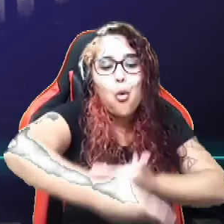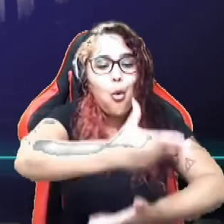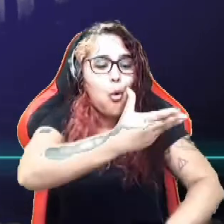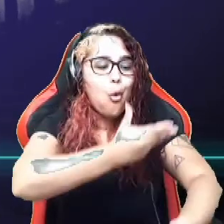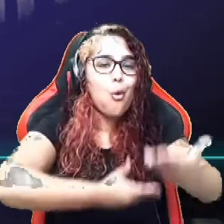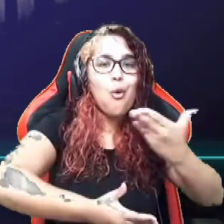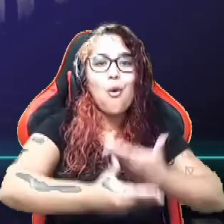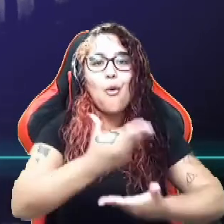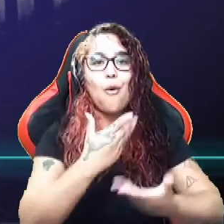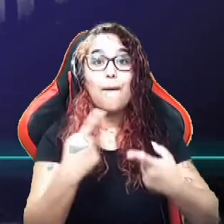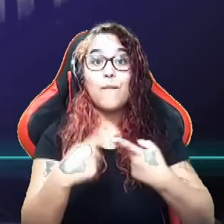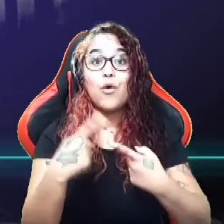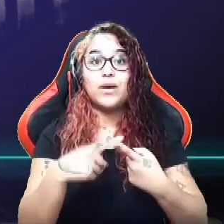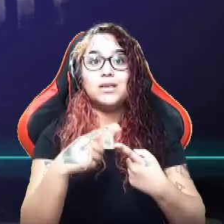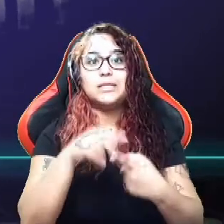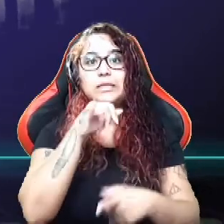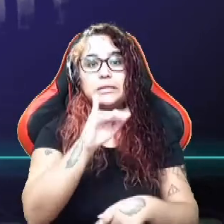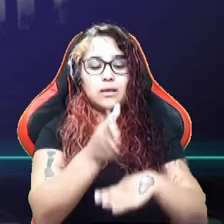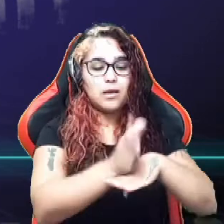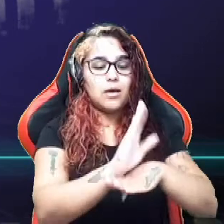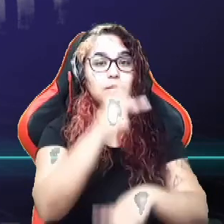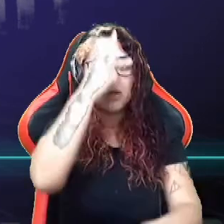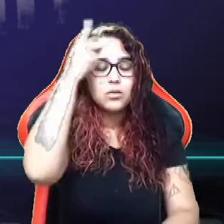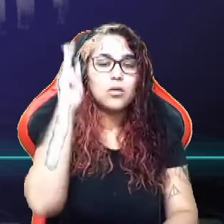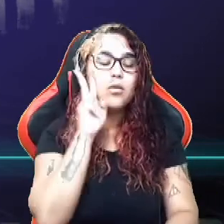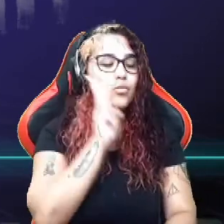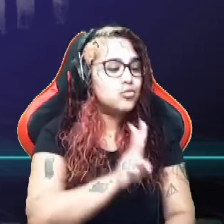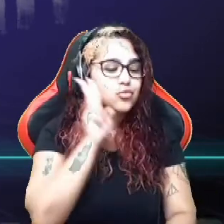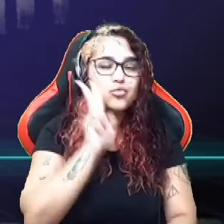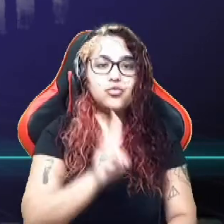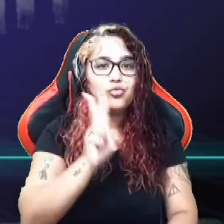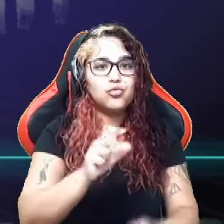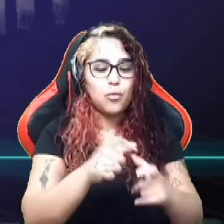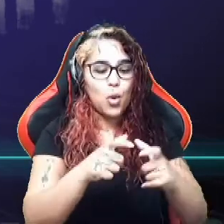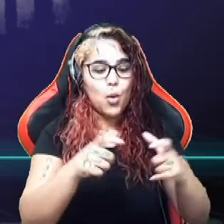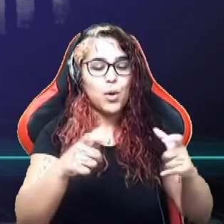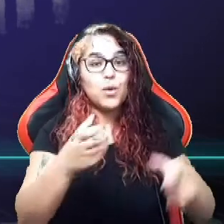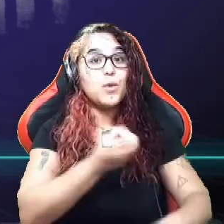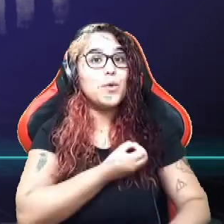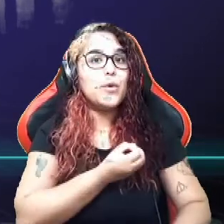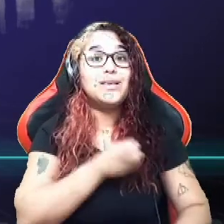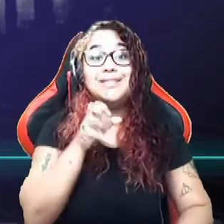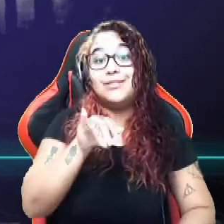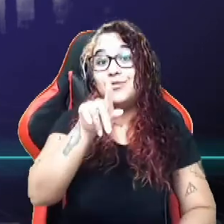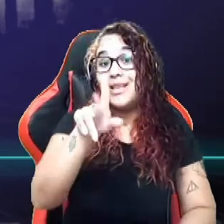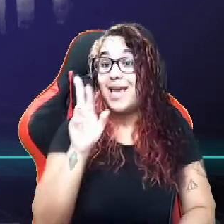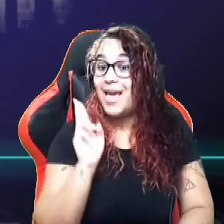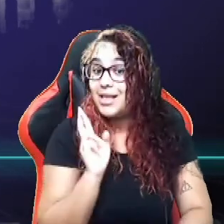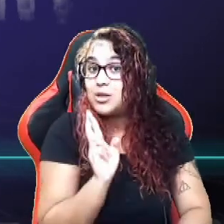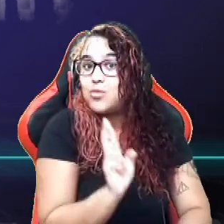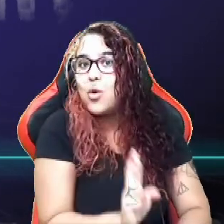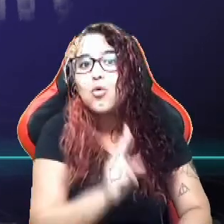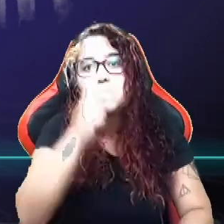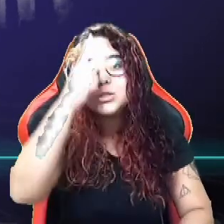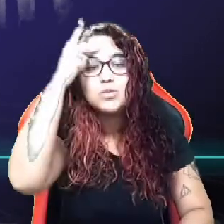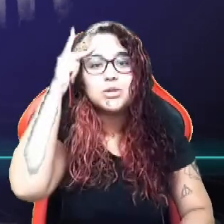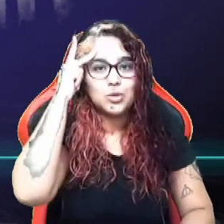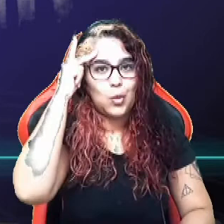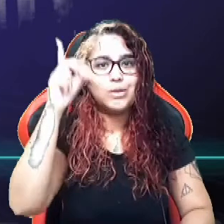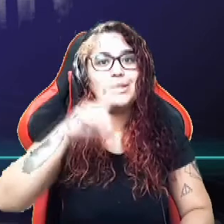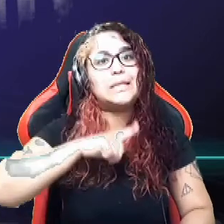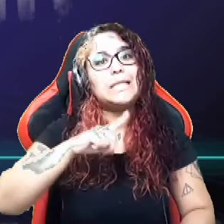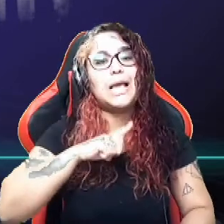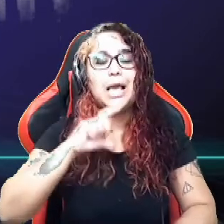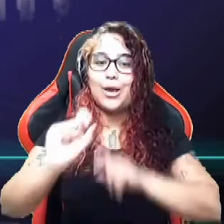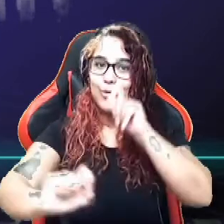And as you grow in popularity on this platform, more people are going to comment on your video. And as you